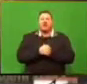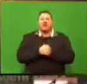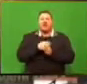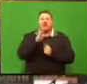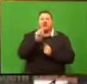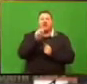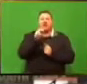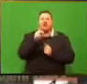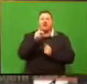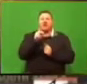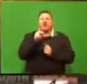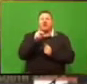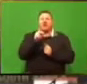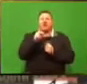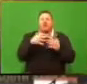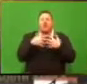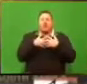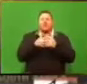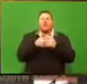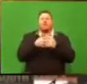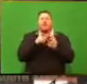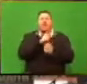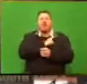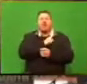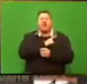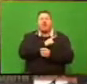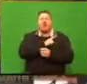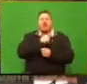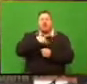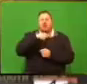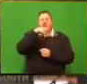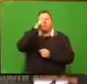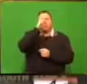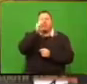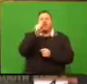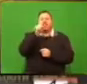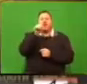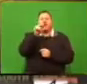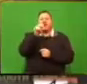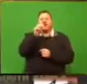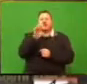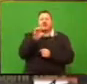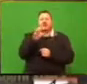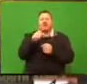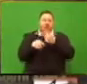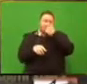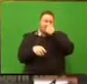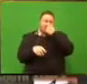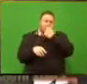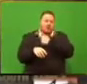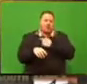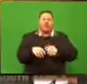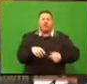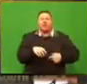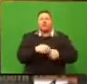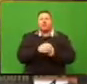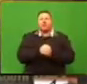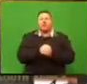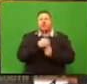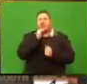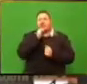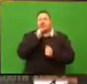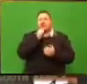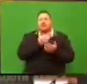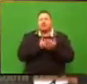Umkhonto weSizwe was formed because we believe that the ANC of Ramaphosa is not capable